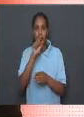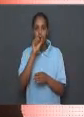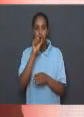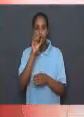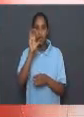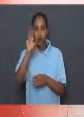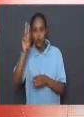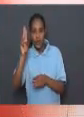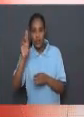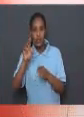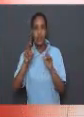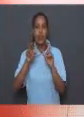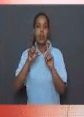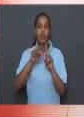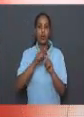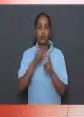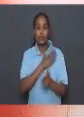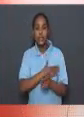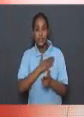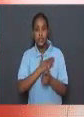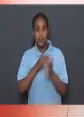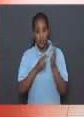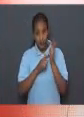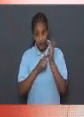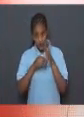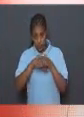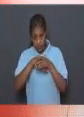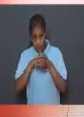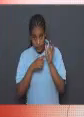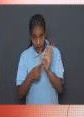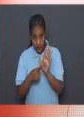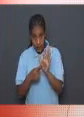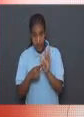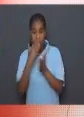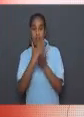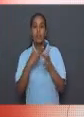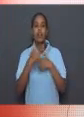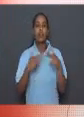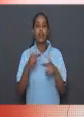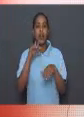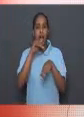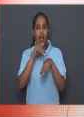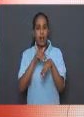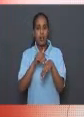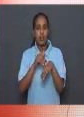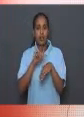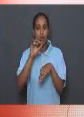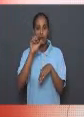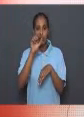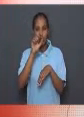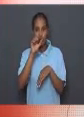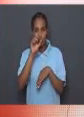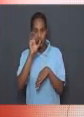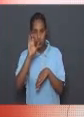cathode. Please figure out the half reaction at the copper